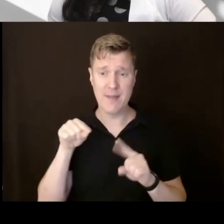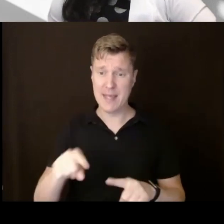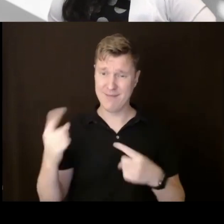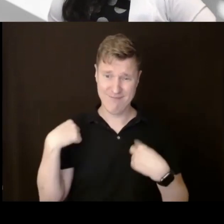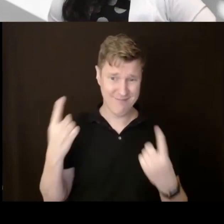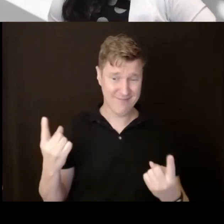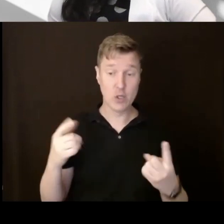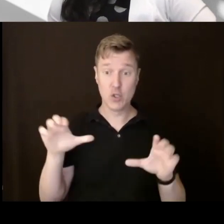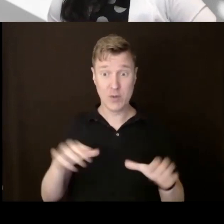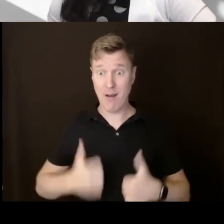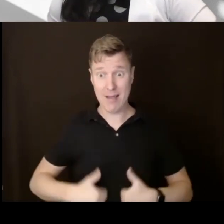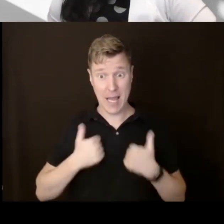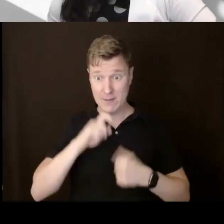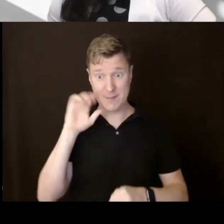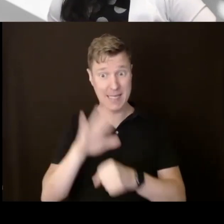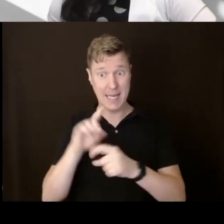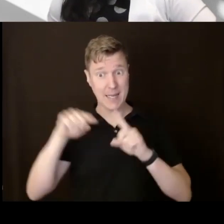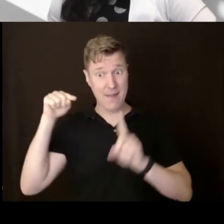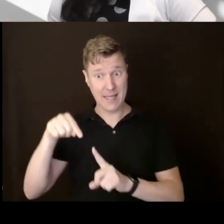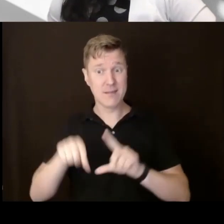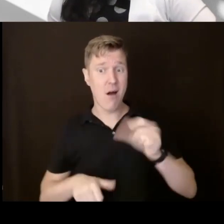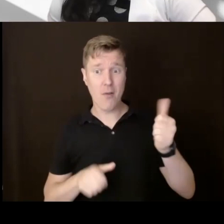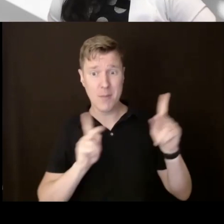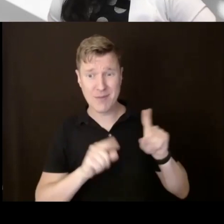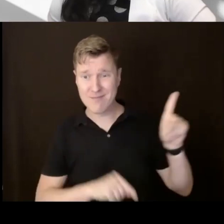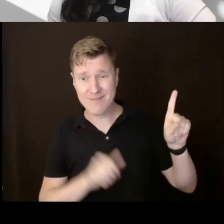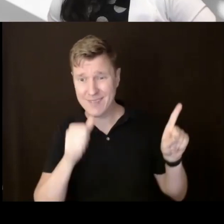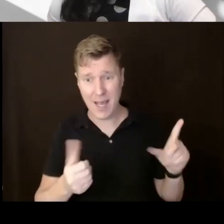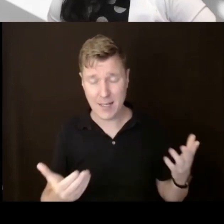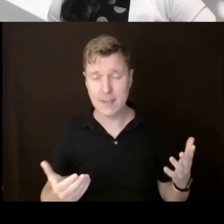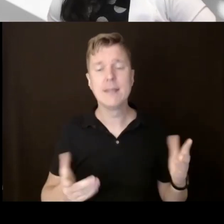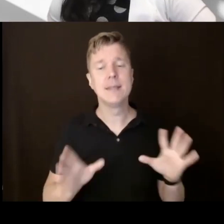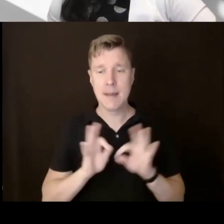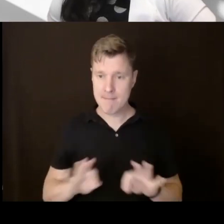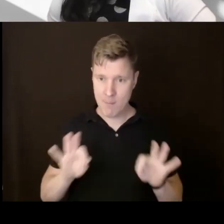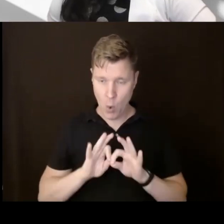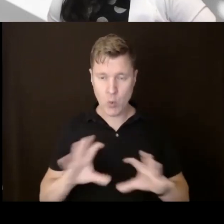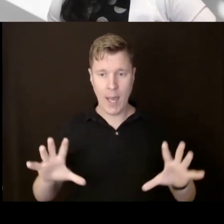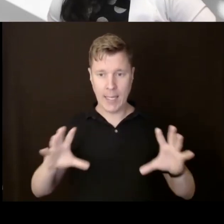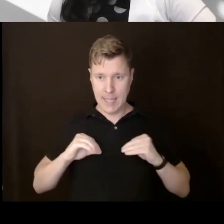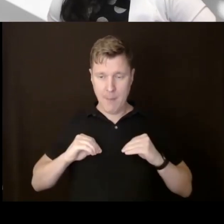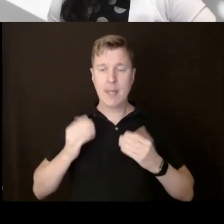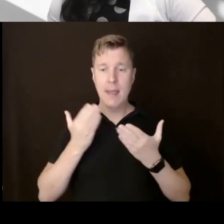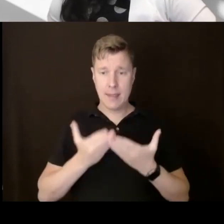a day-to-day basis. Other folks have not. So it's important to just accept that things are